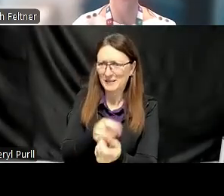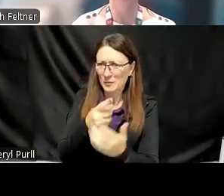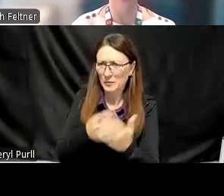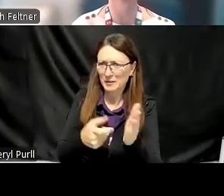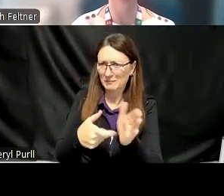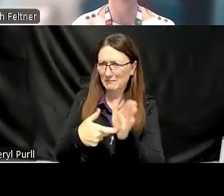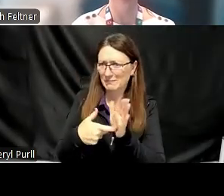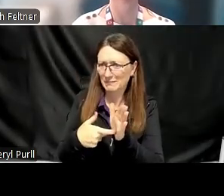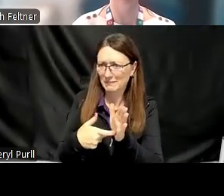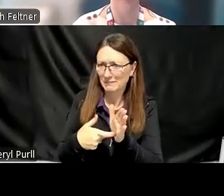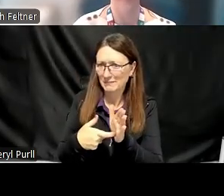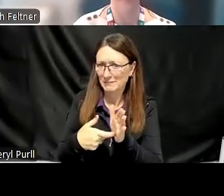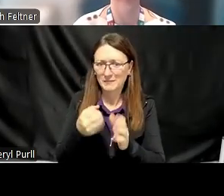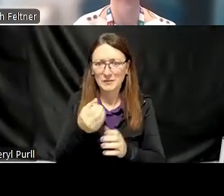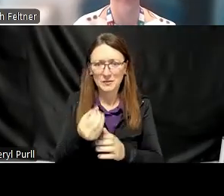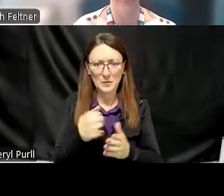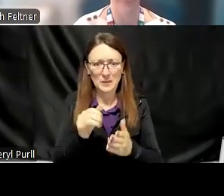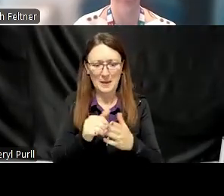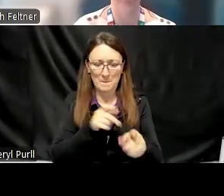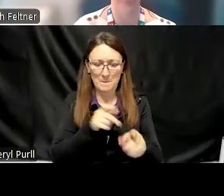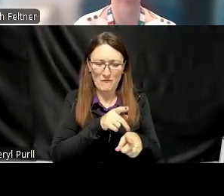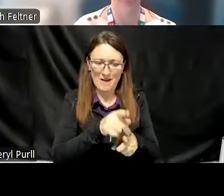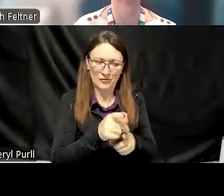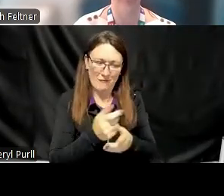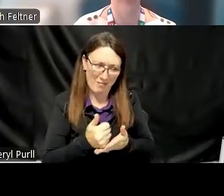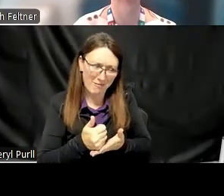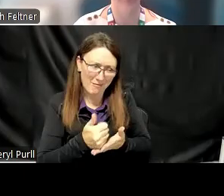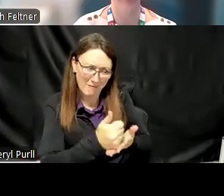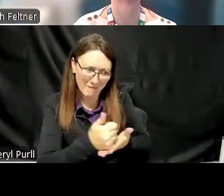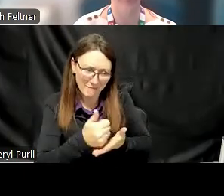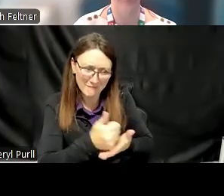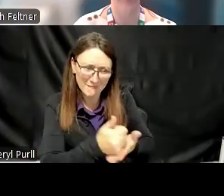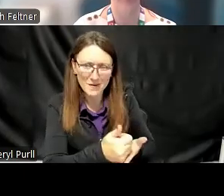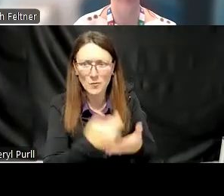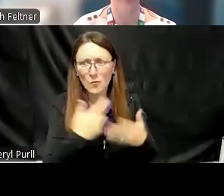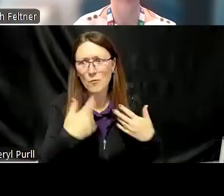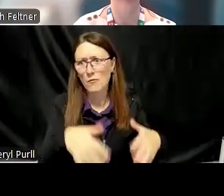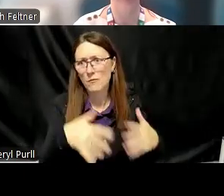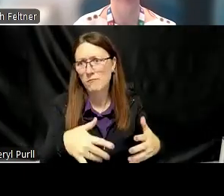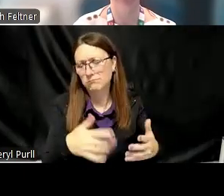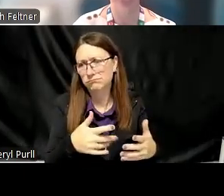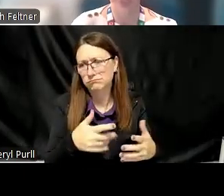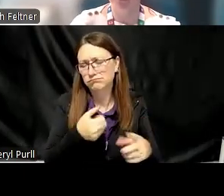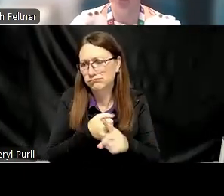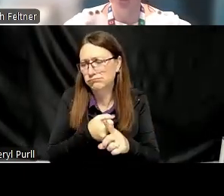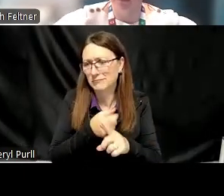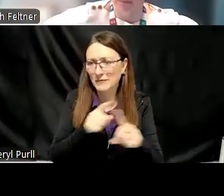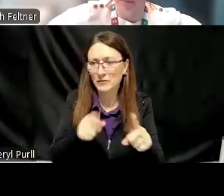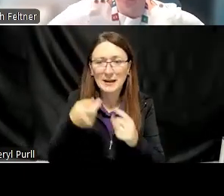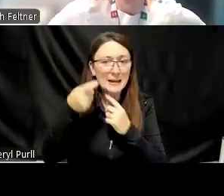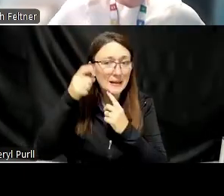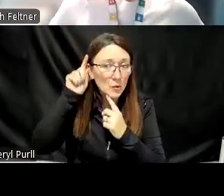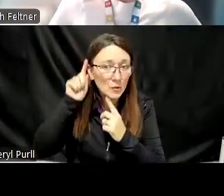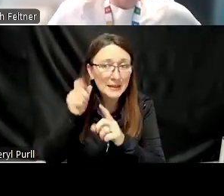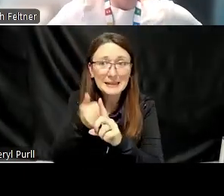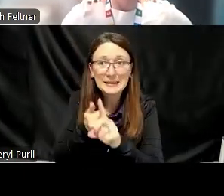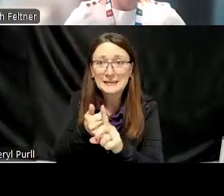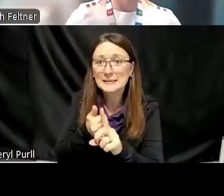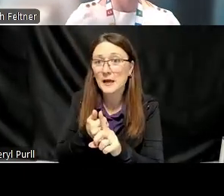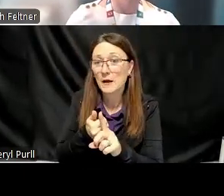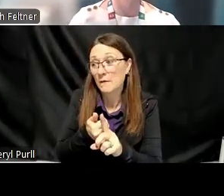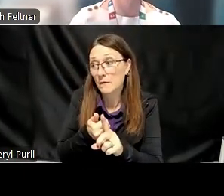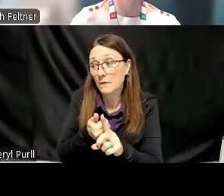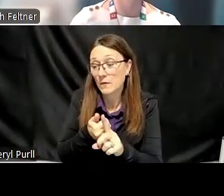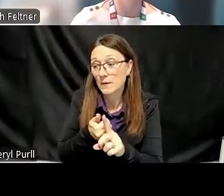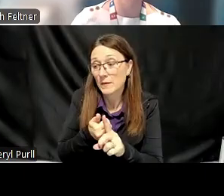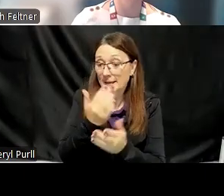And so having that professional guidance can make all the difference between, a hearing aid that somebody